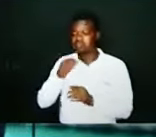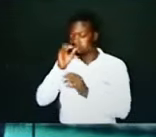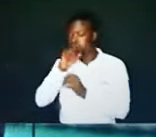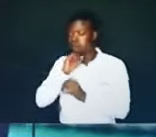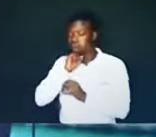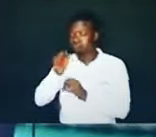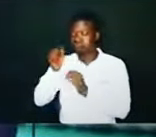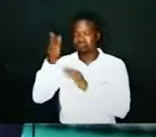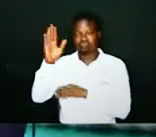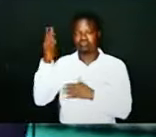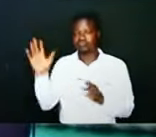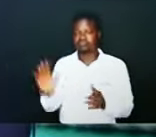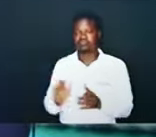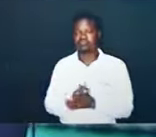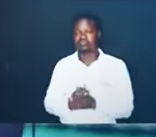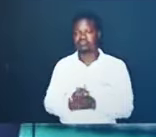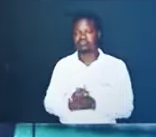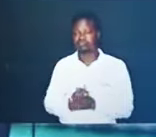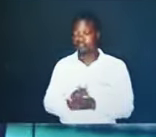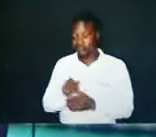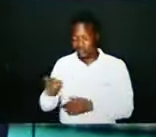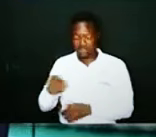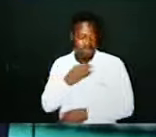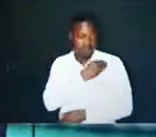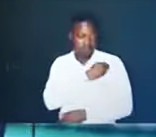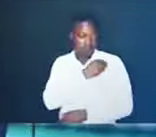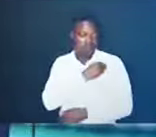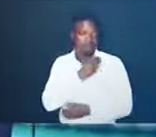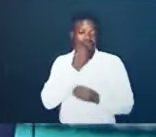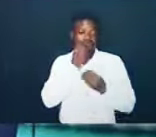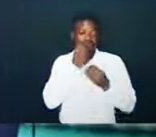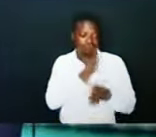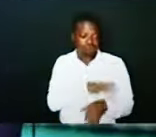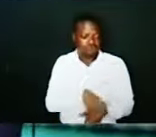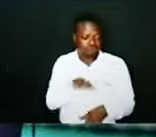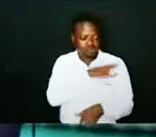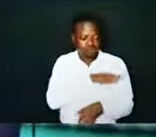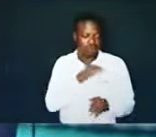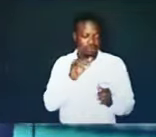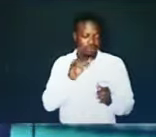For he had told them he was a Jew.